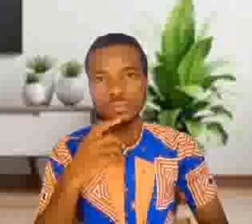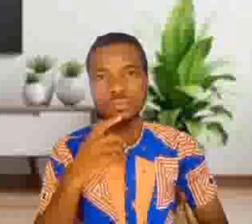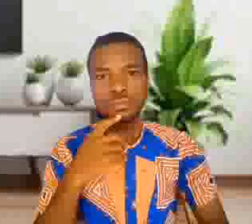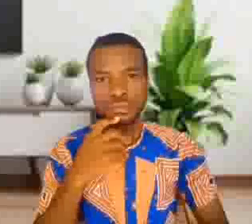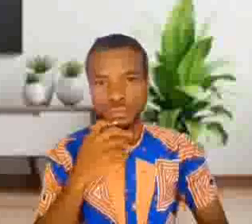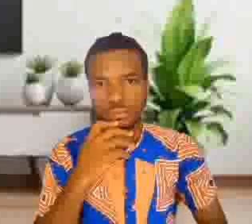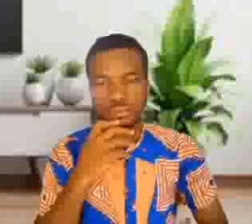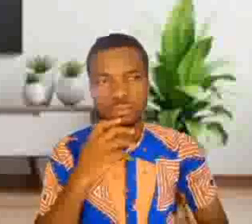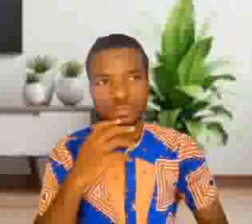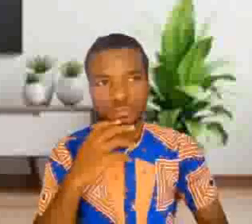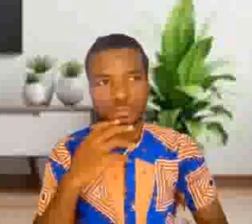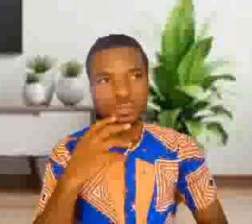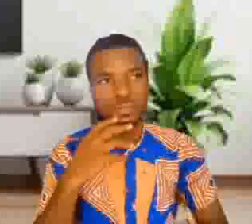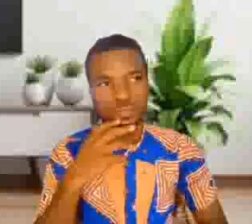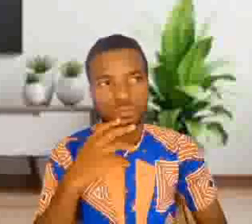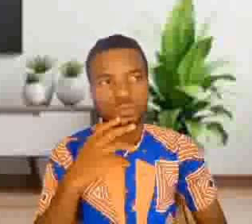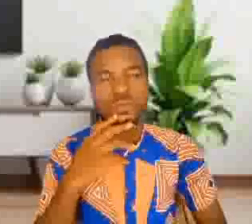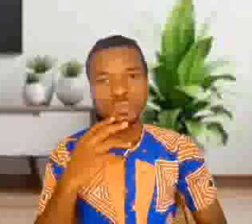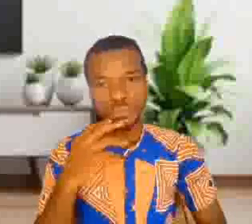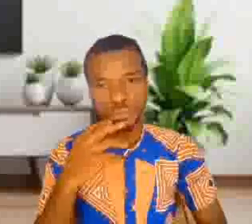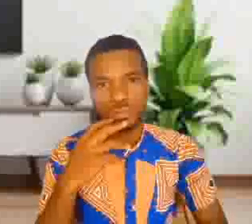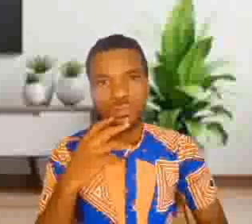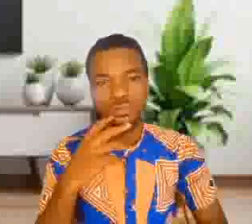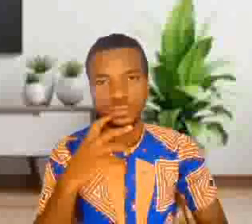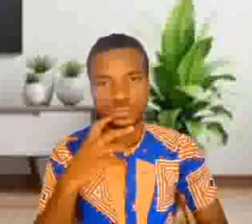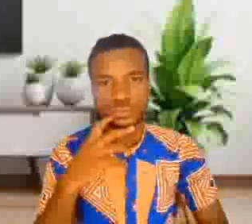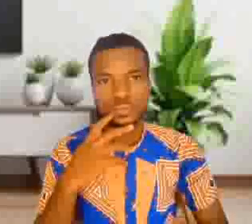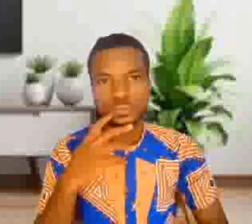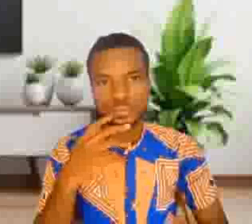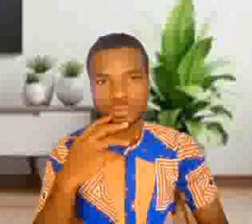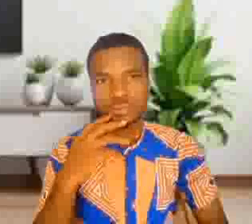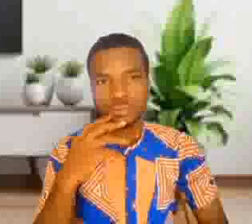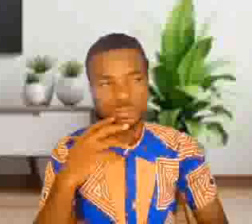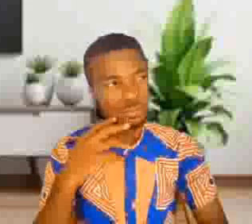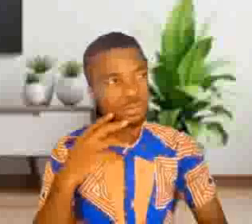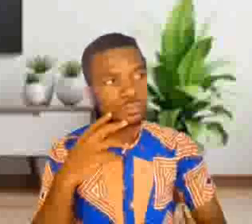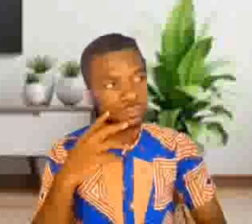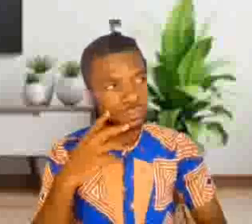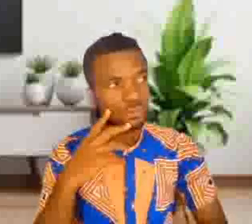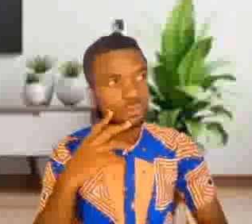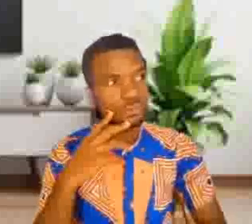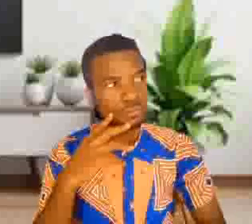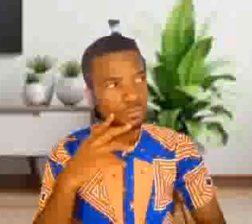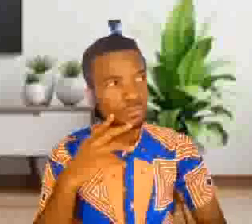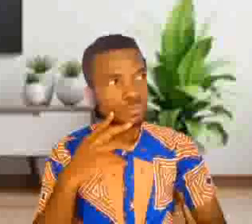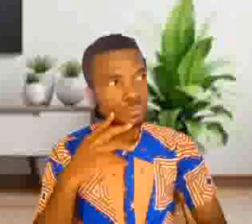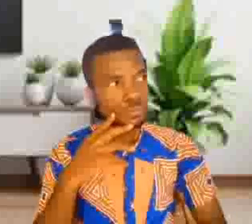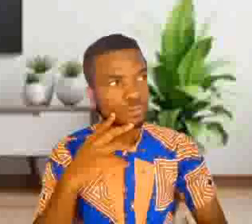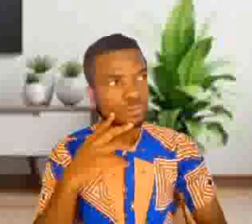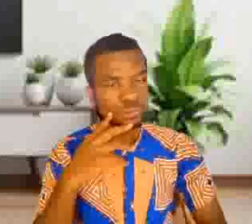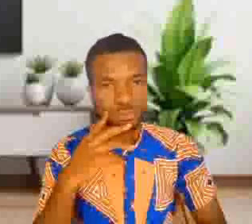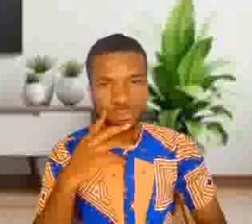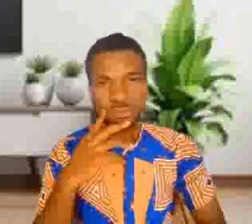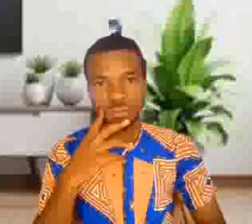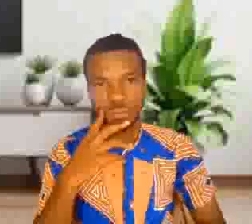emphasis this morning. From our team this morning, our emphasis is about the capacity building